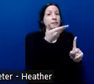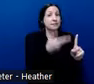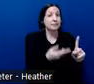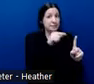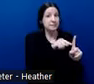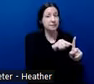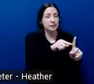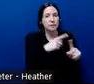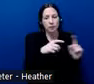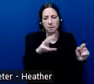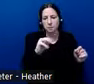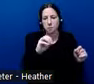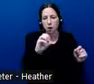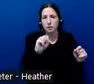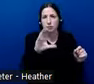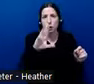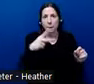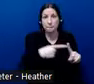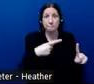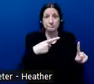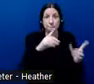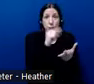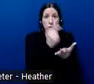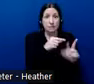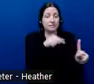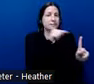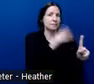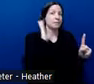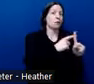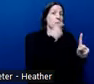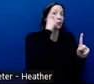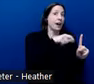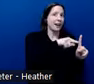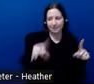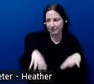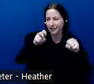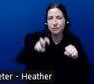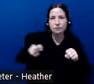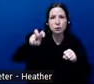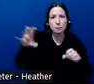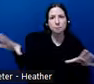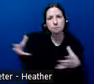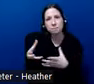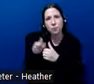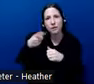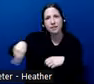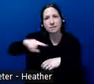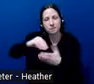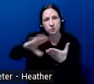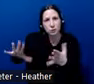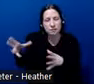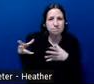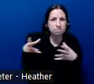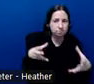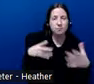originally from Ukraine. The students went to see a movie, played games in the park, and learned about what to expect at high